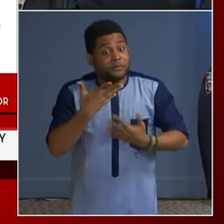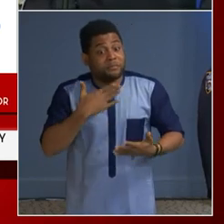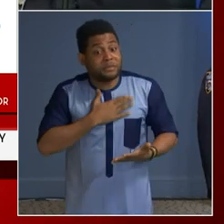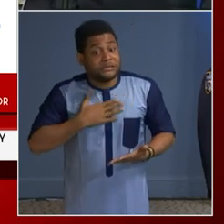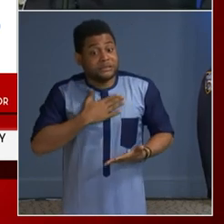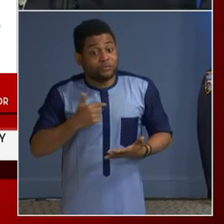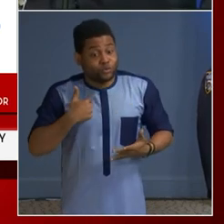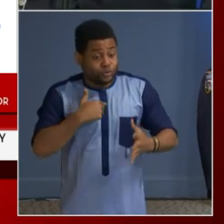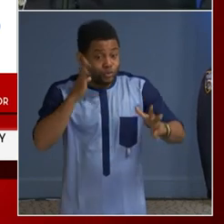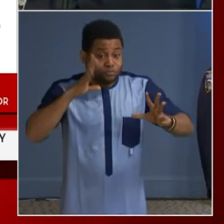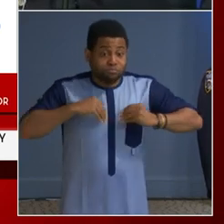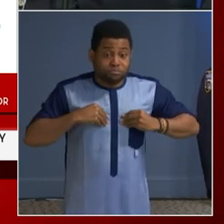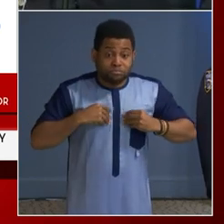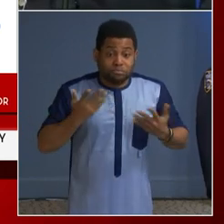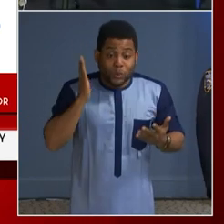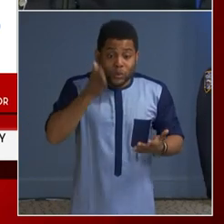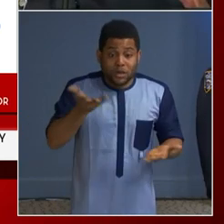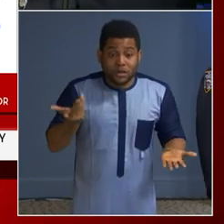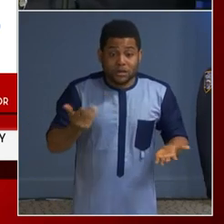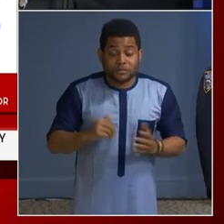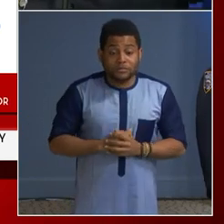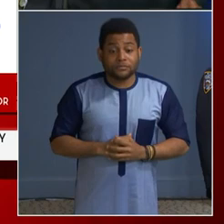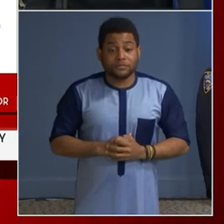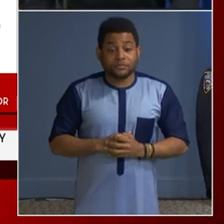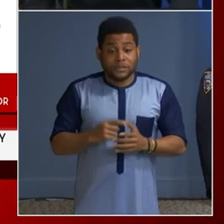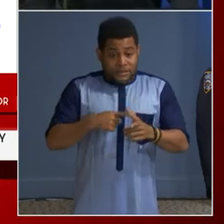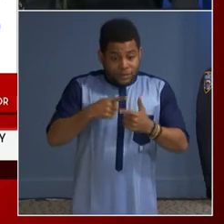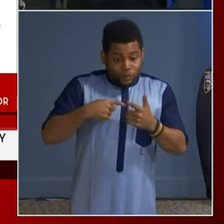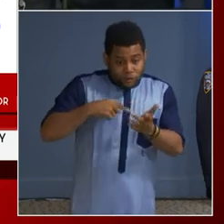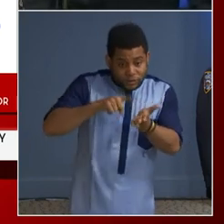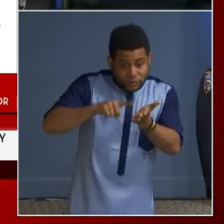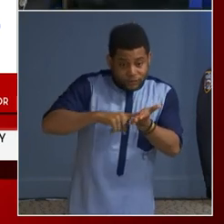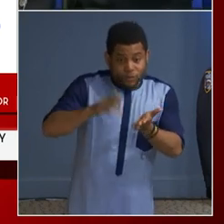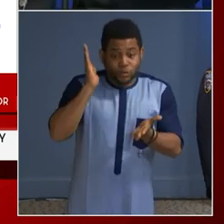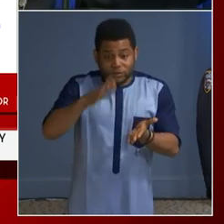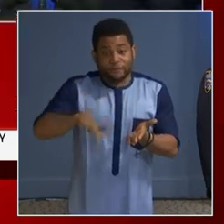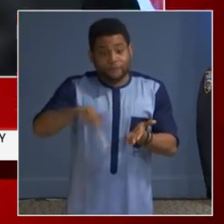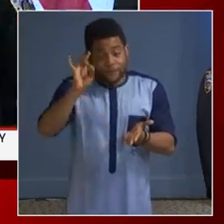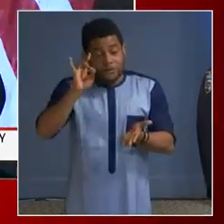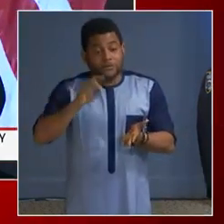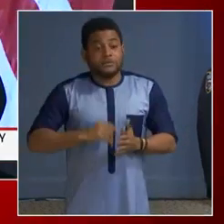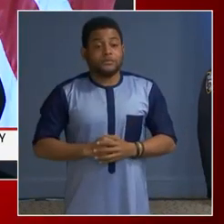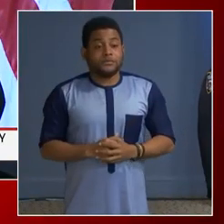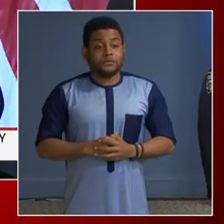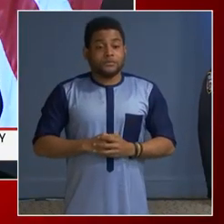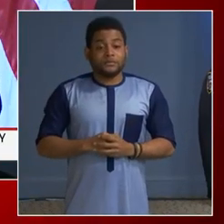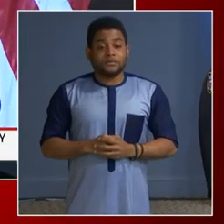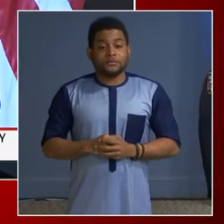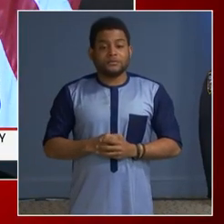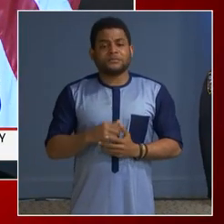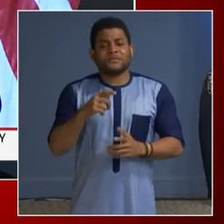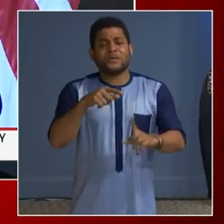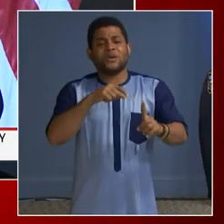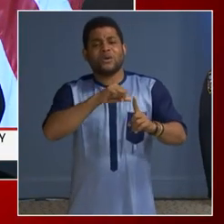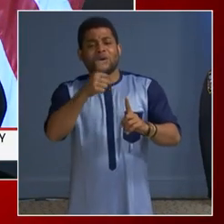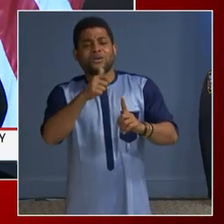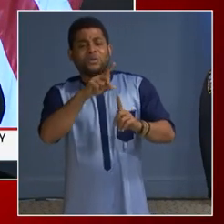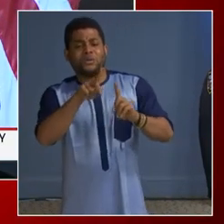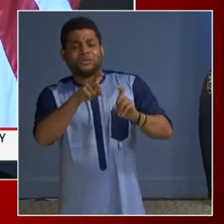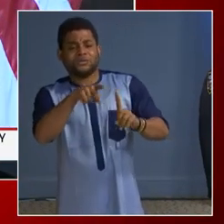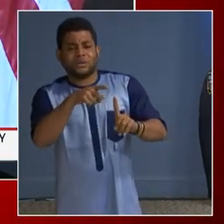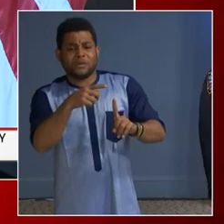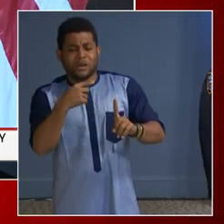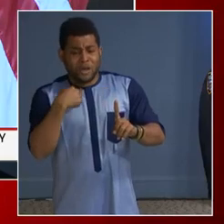that information and investigate that lead thoroughly. I'm wondering if you can clarify, is there just one gun that you believe is being used in all